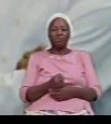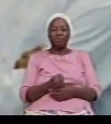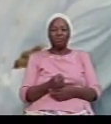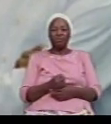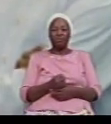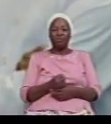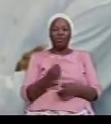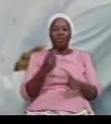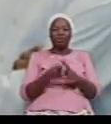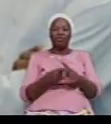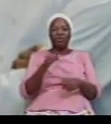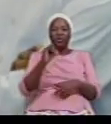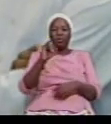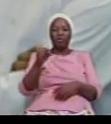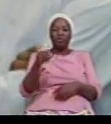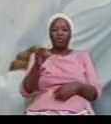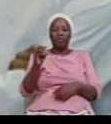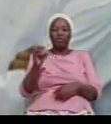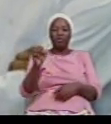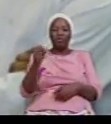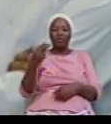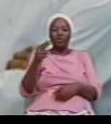from Joshua to Esther,